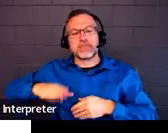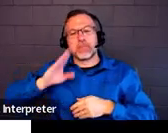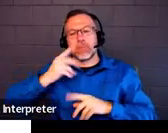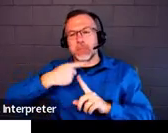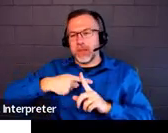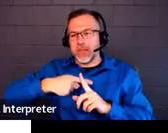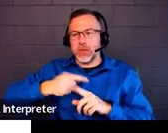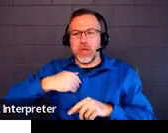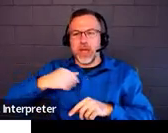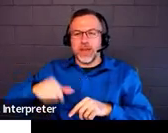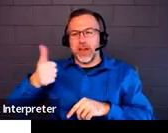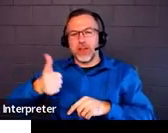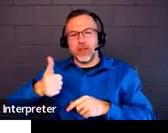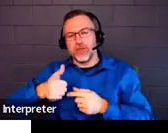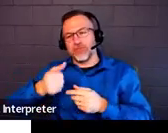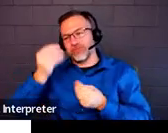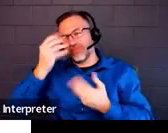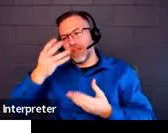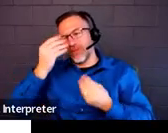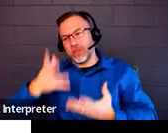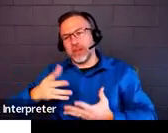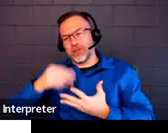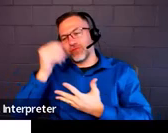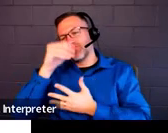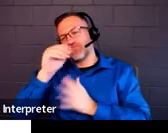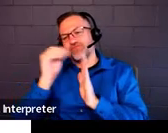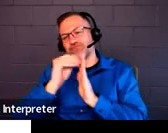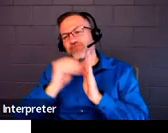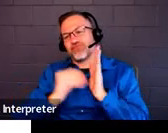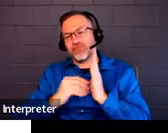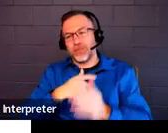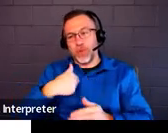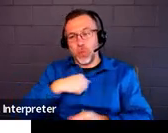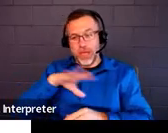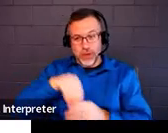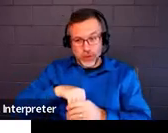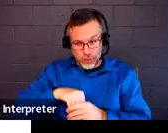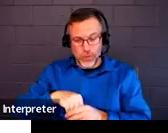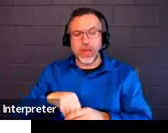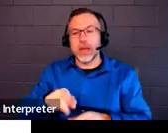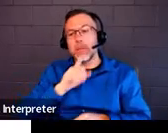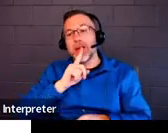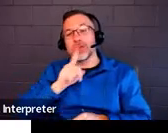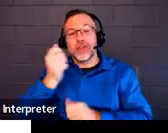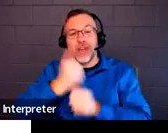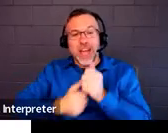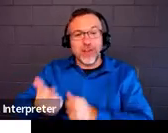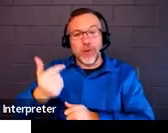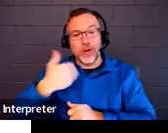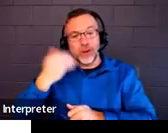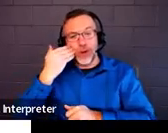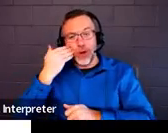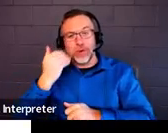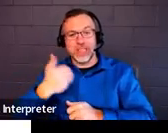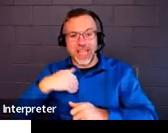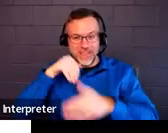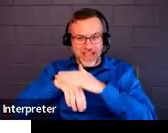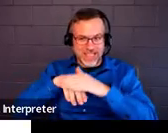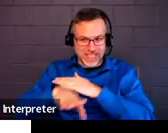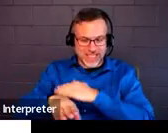additional resources that we put in all of our PD to make sure that everybody knows and has access to what we're